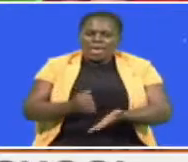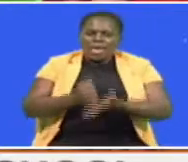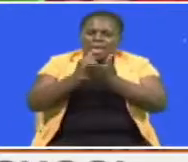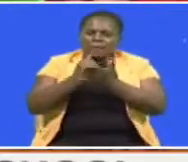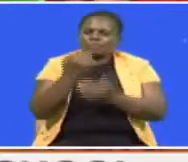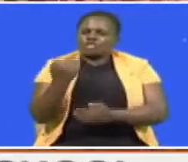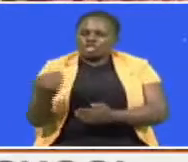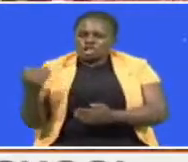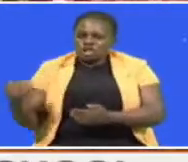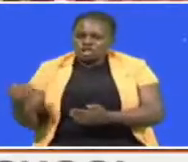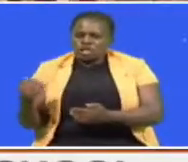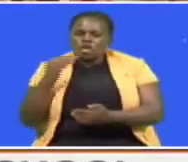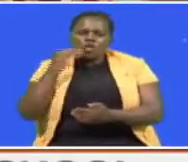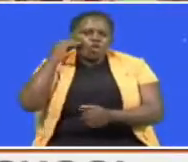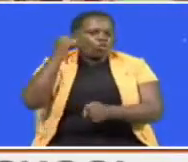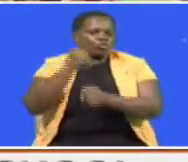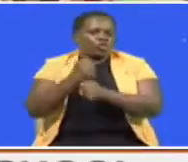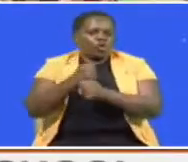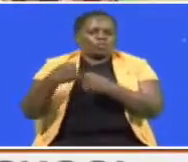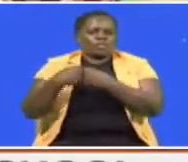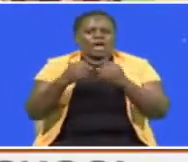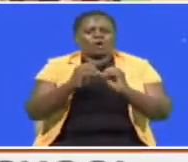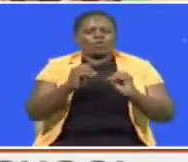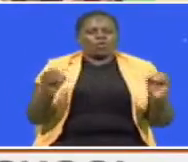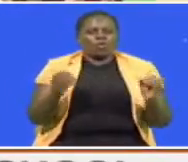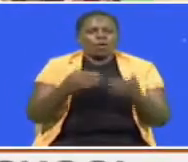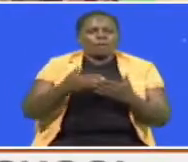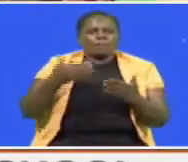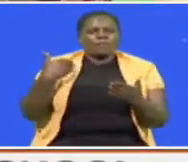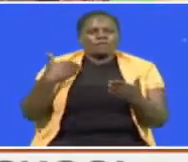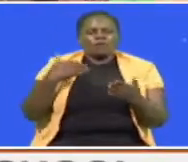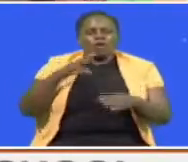children's homework without struggling. Before,